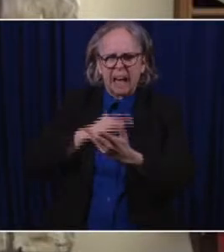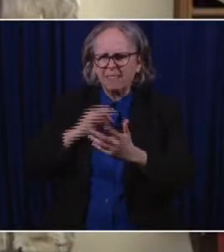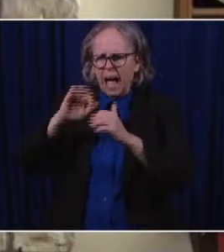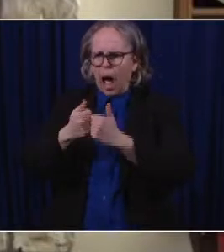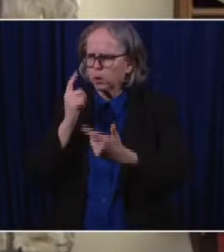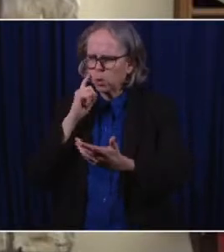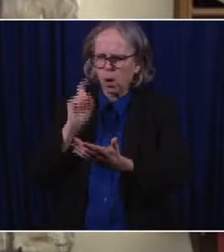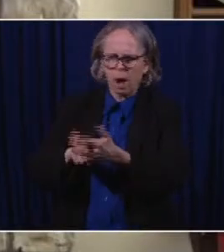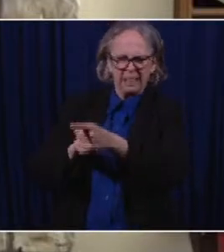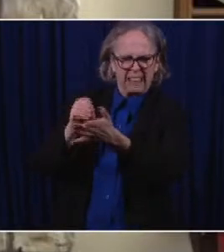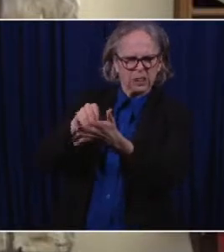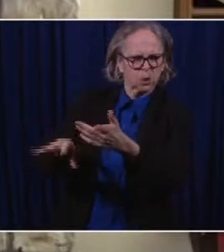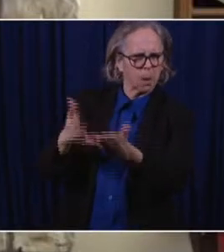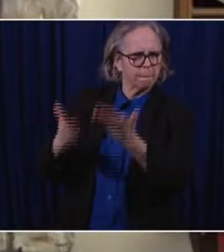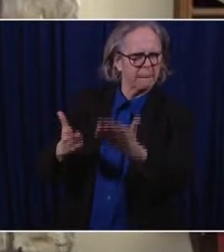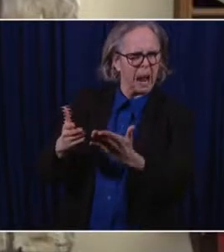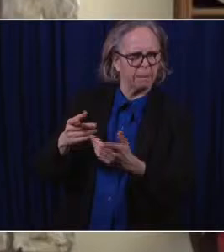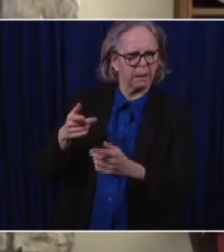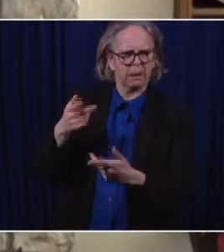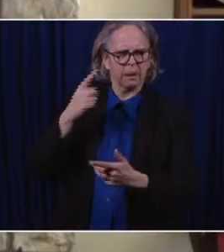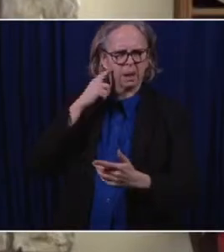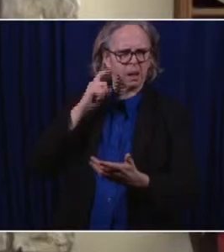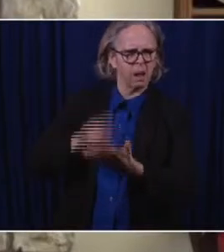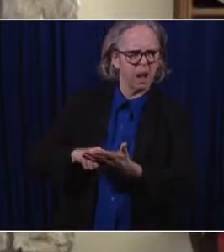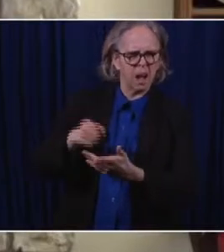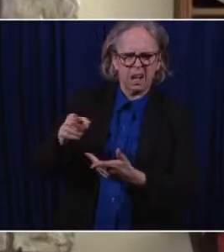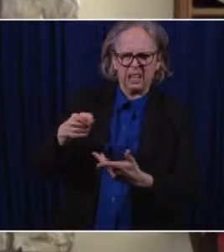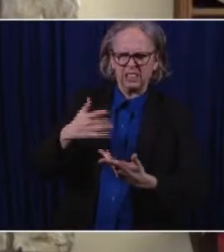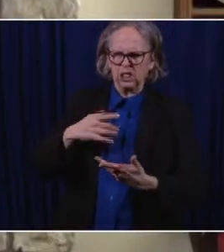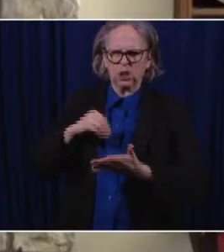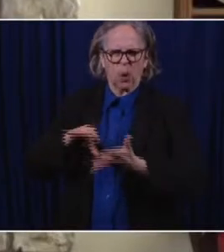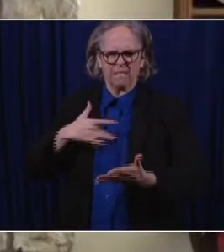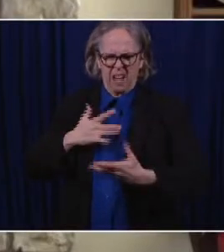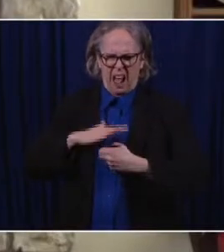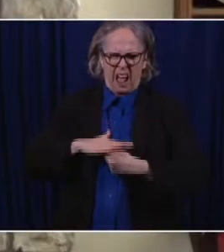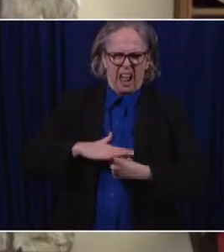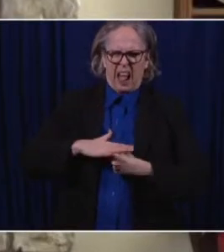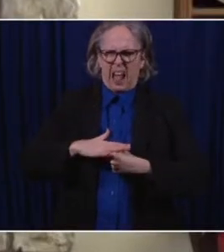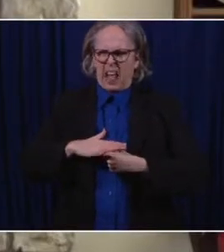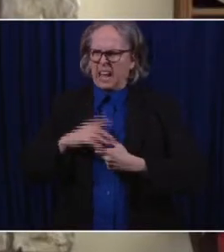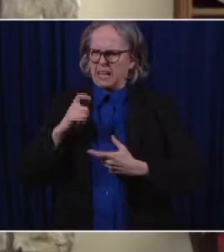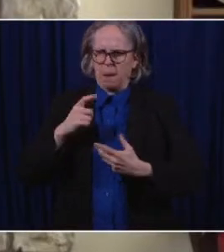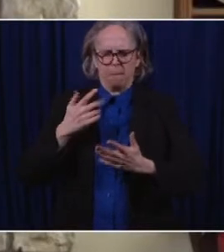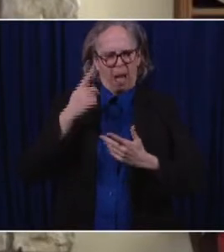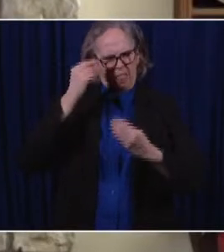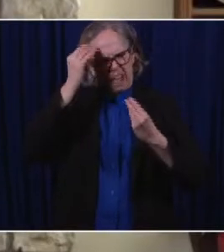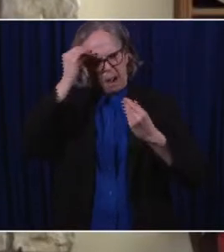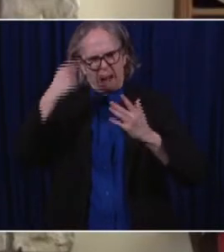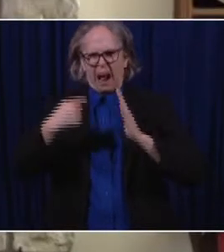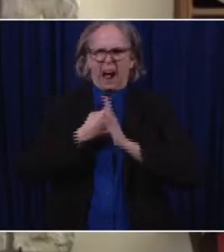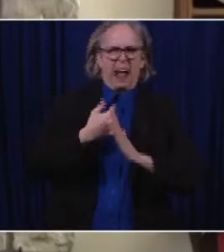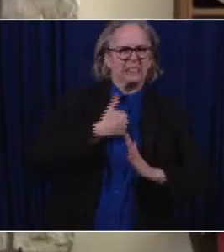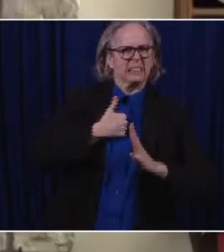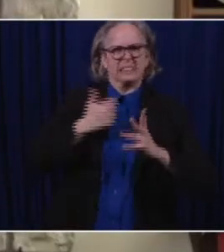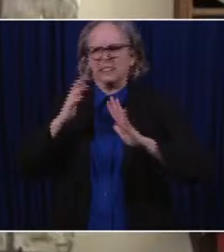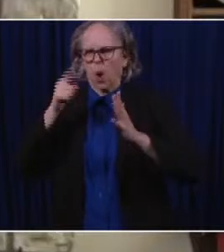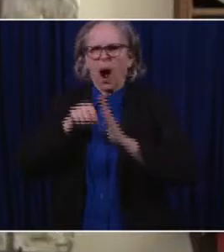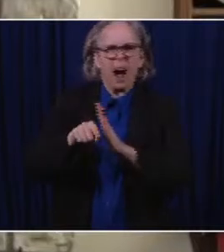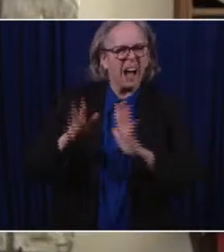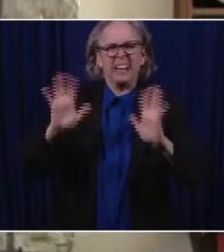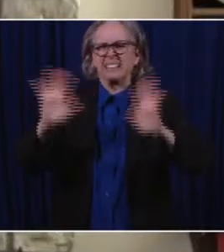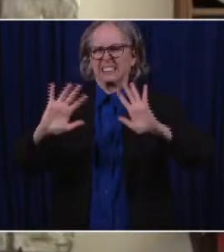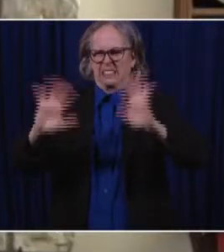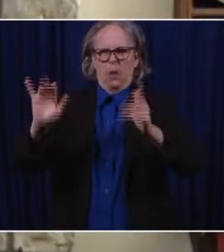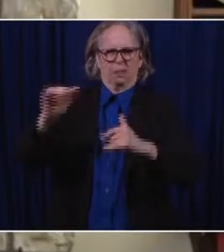in children and connect children to needed interventions. There are many other amazing examples